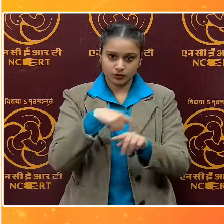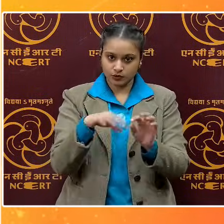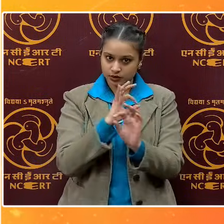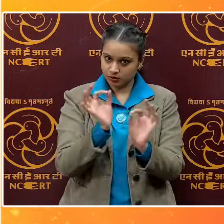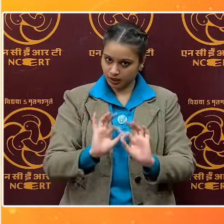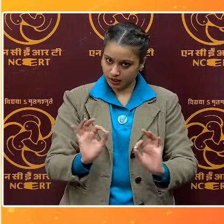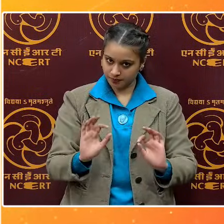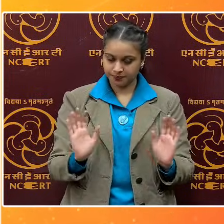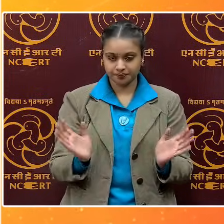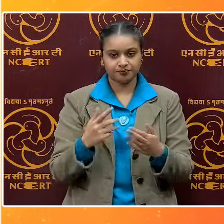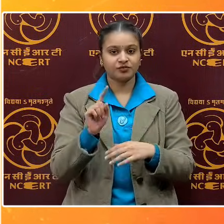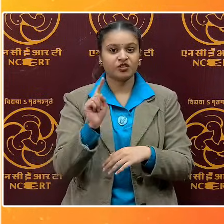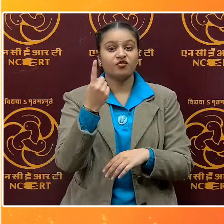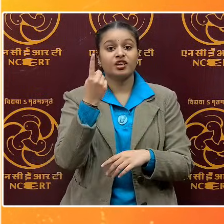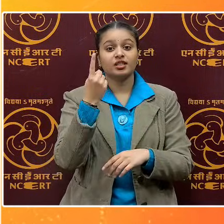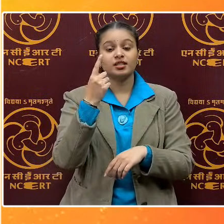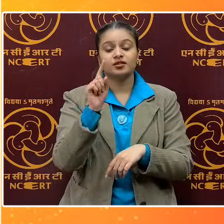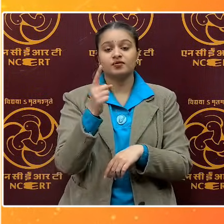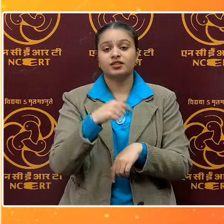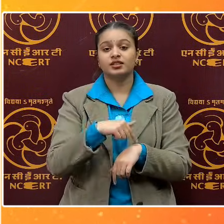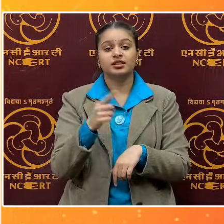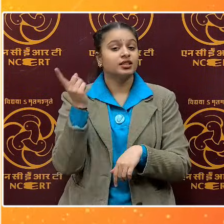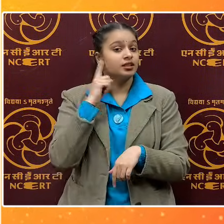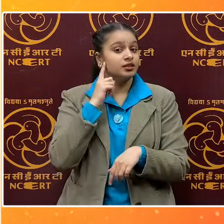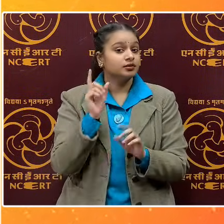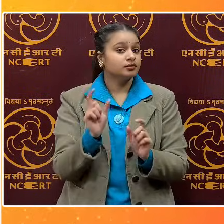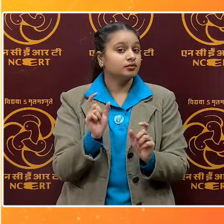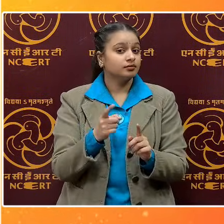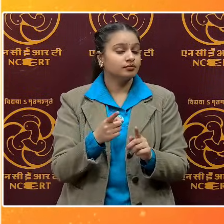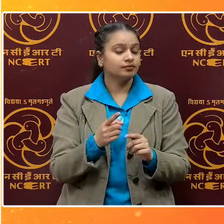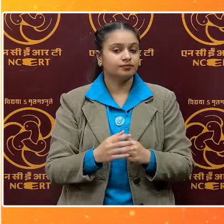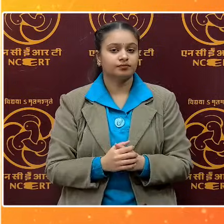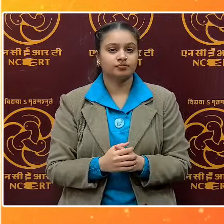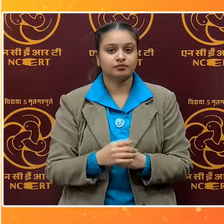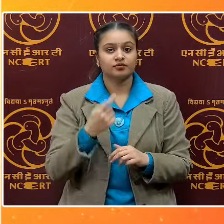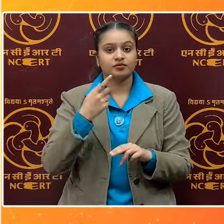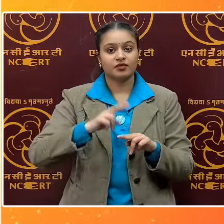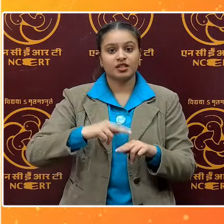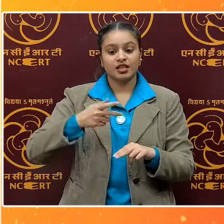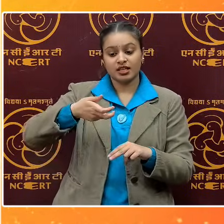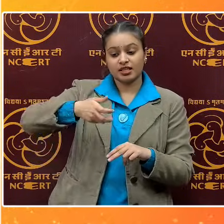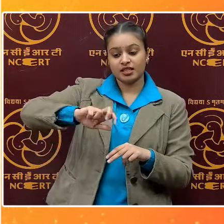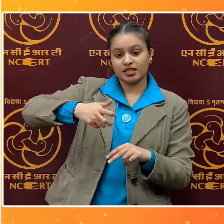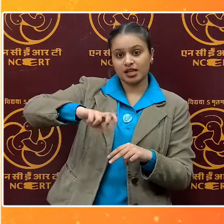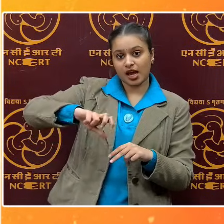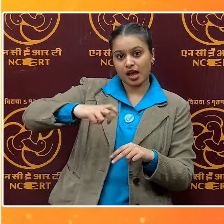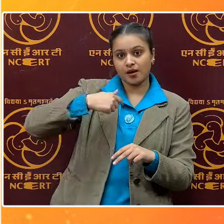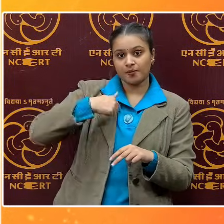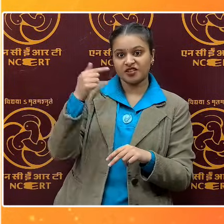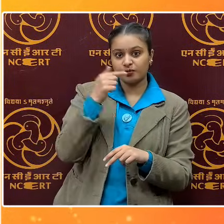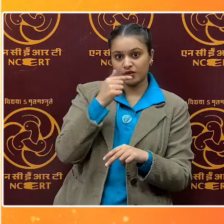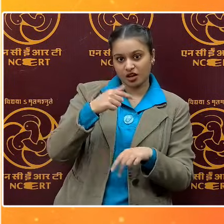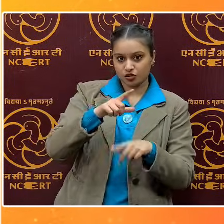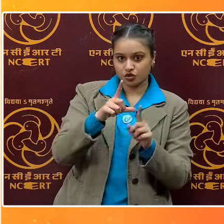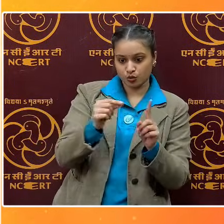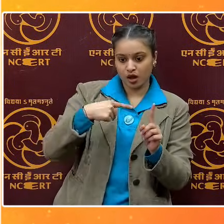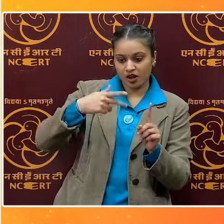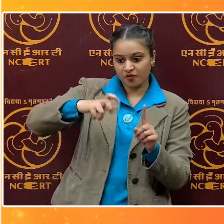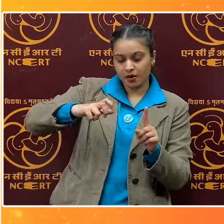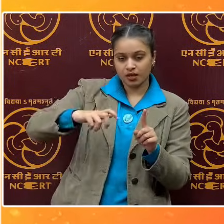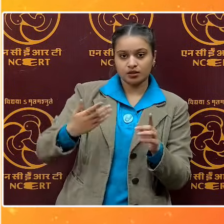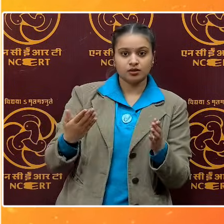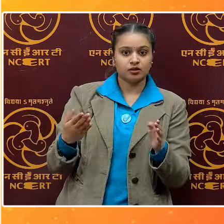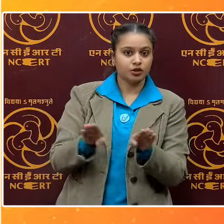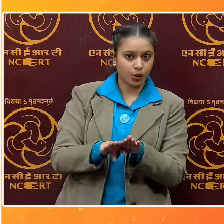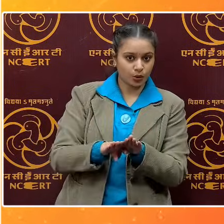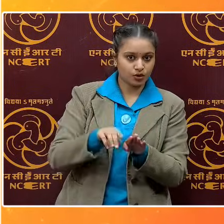I guess. Yes. Okay. First one, you just have to listen carefully. Sure. Turning off the tap while brushing.